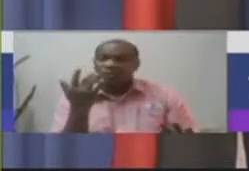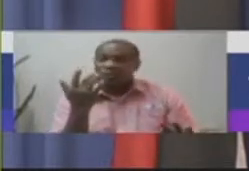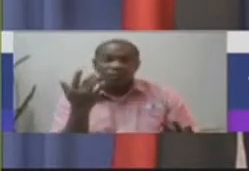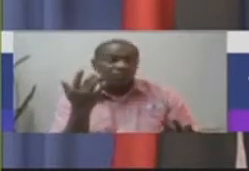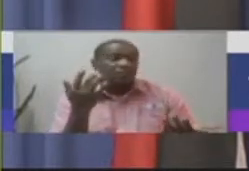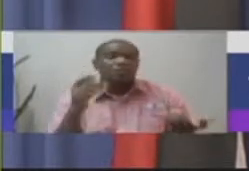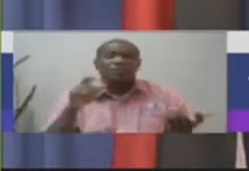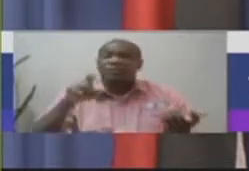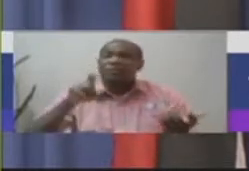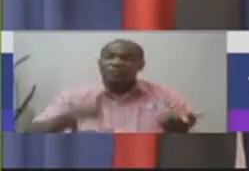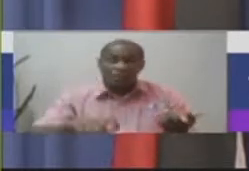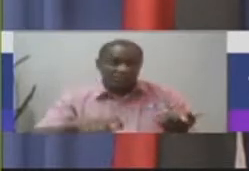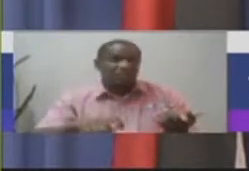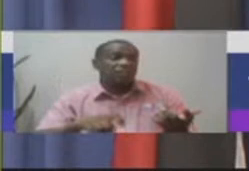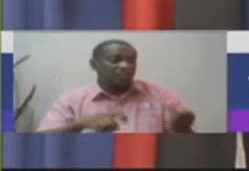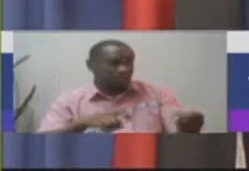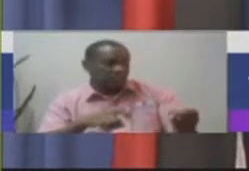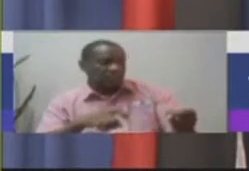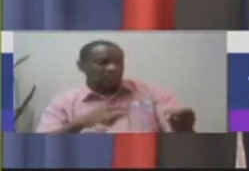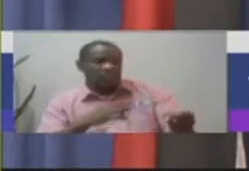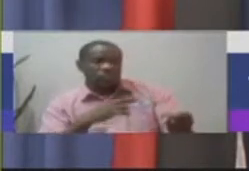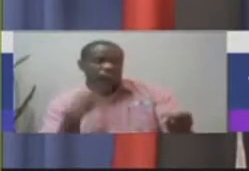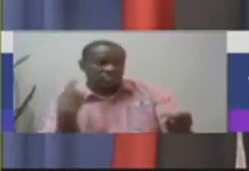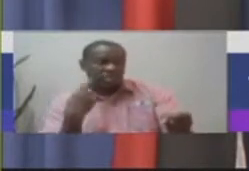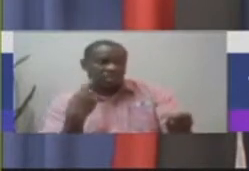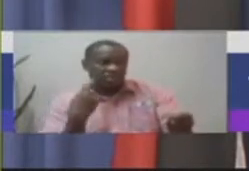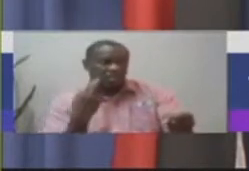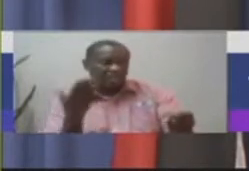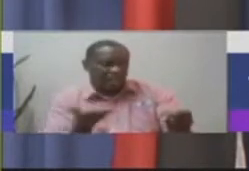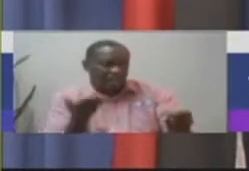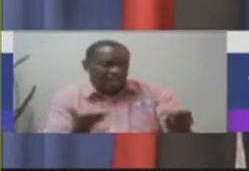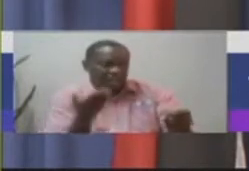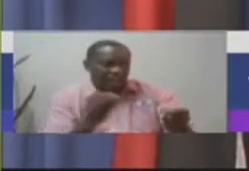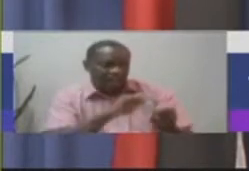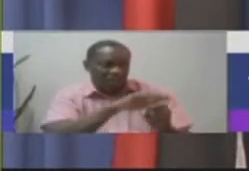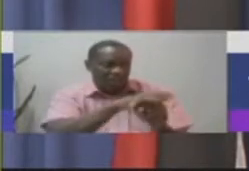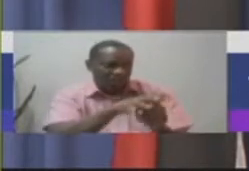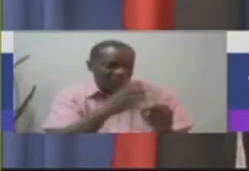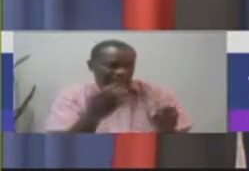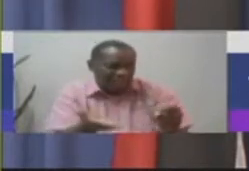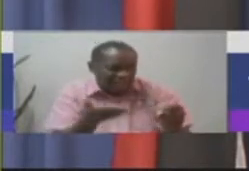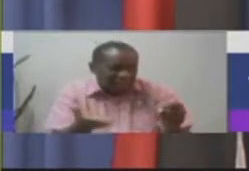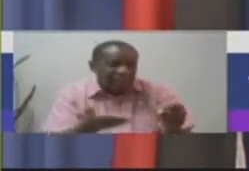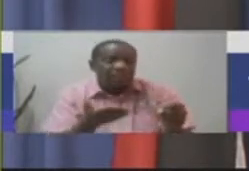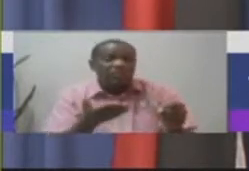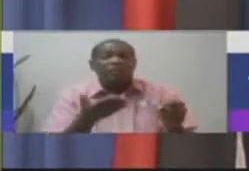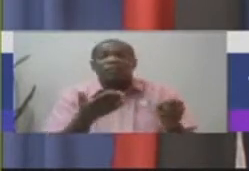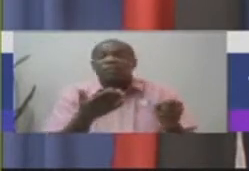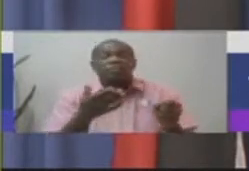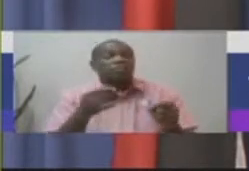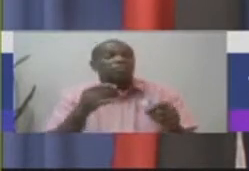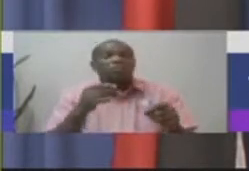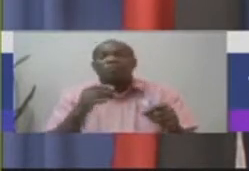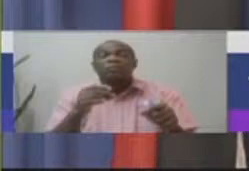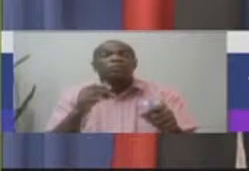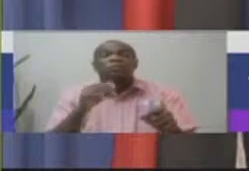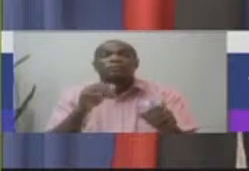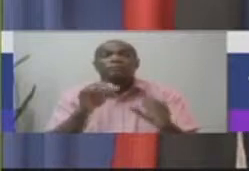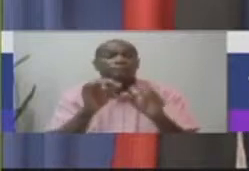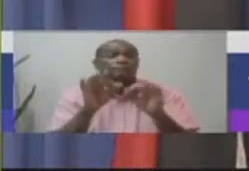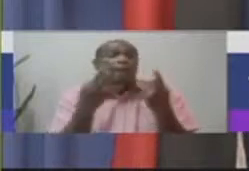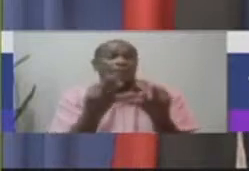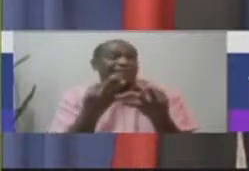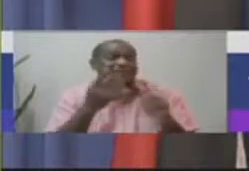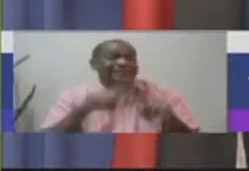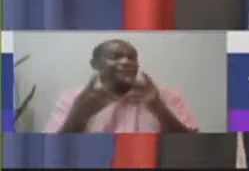curfew, and no visiting between families, no intra-family contact. And of